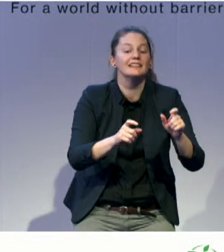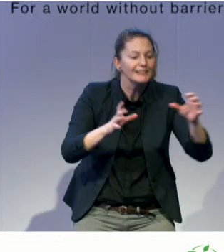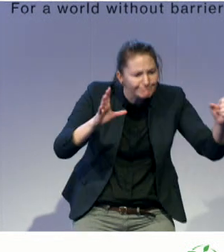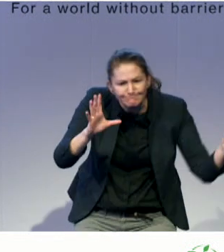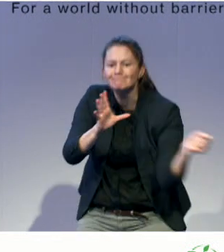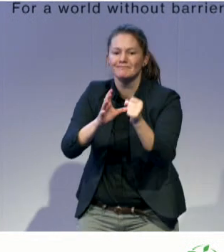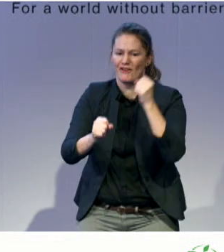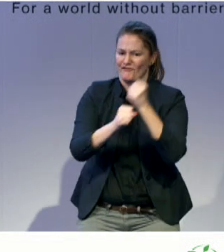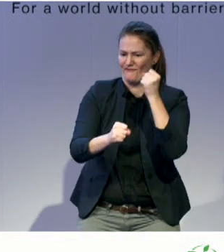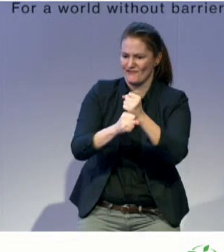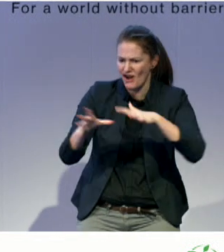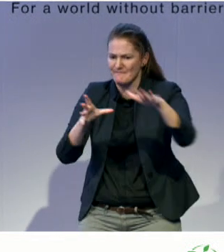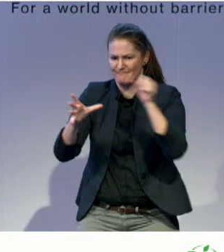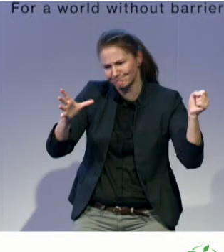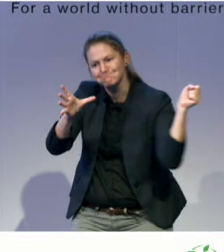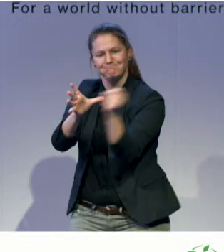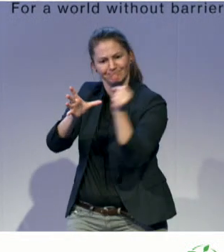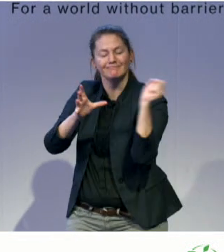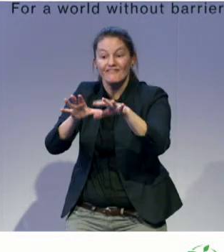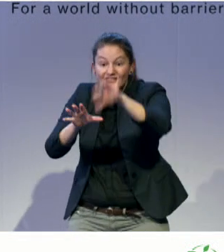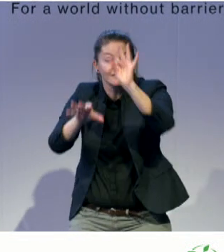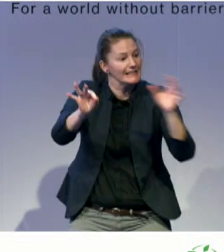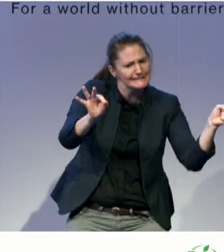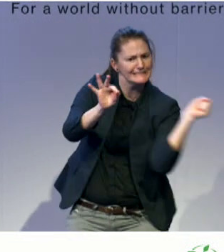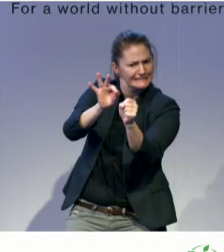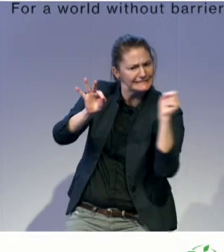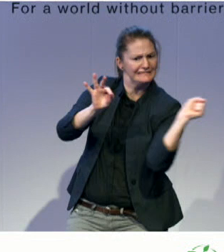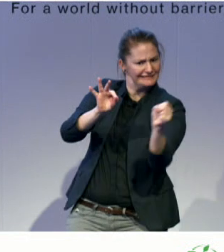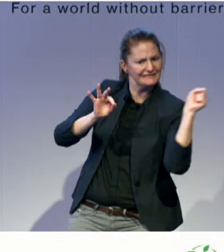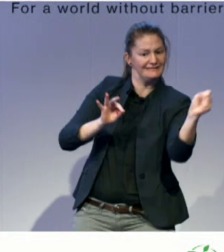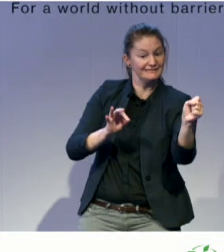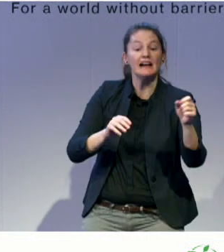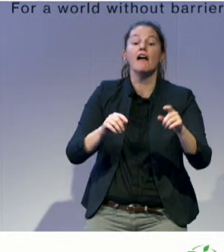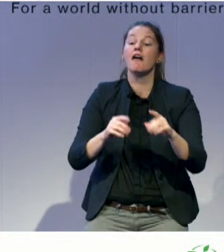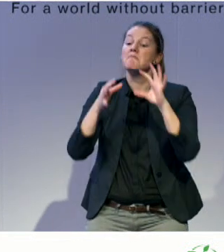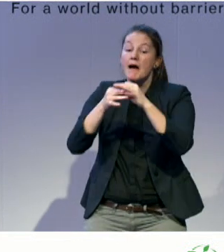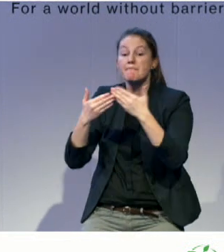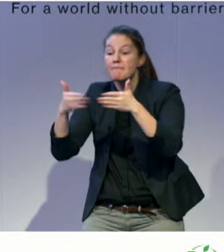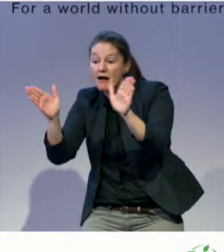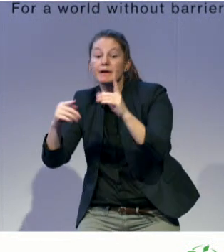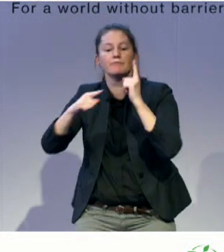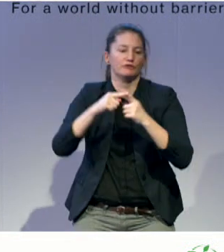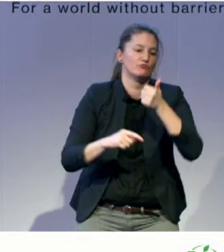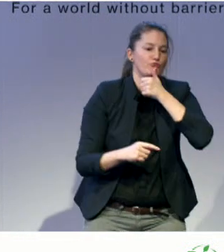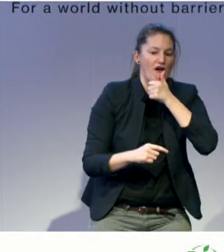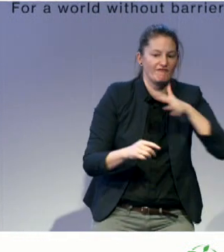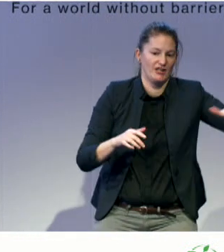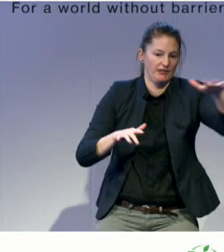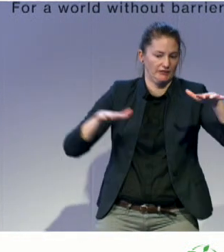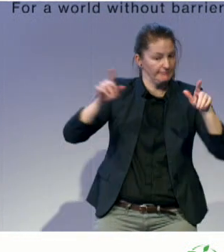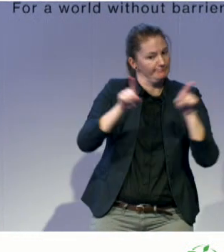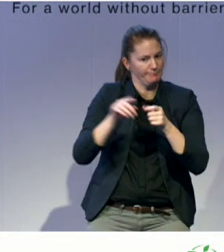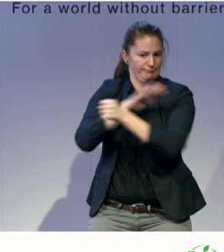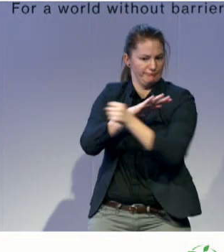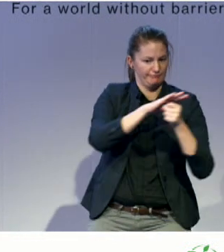our summit in 2017, I challenged the private and public sector to set a goal of doubling